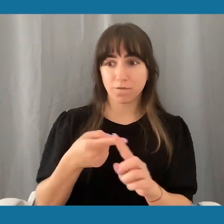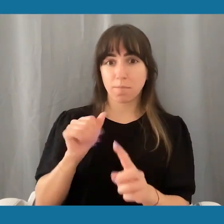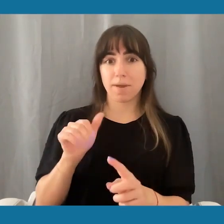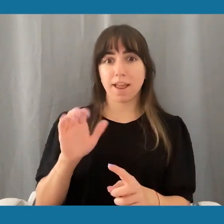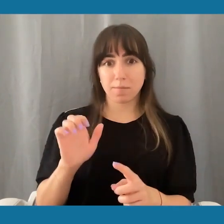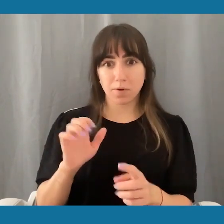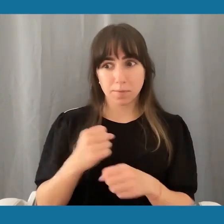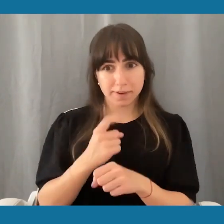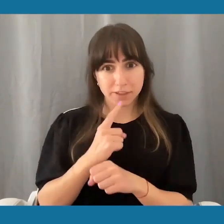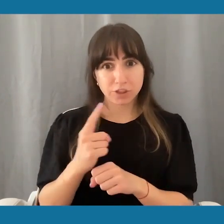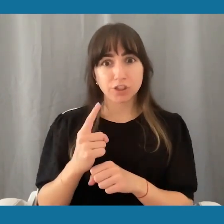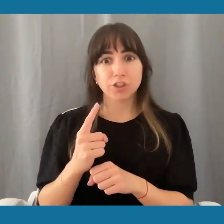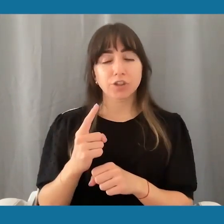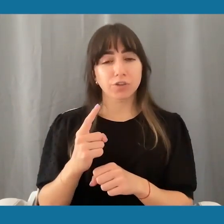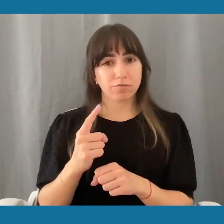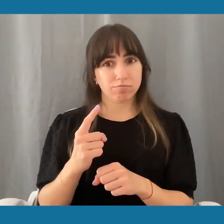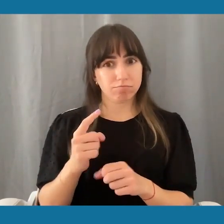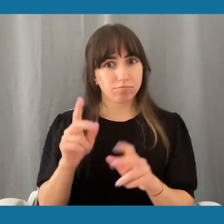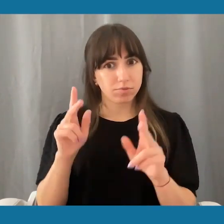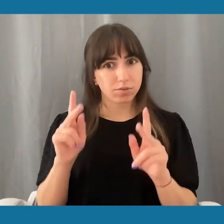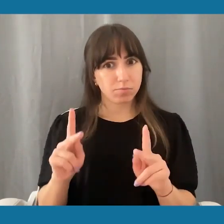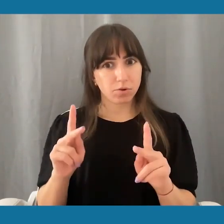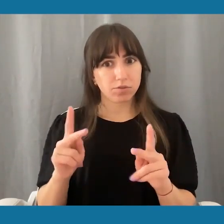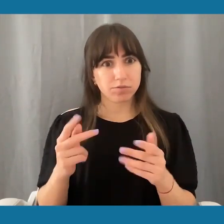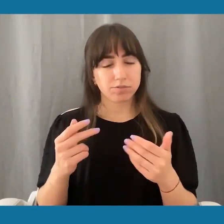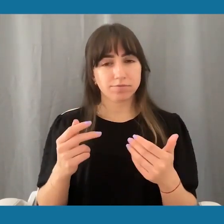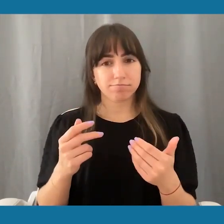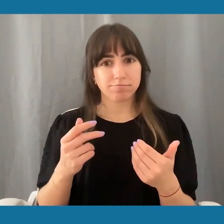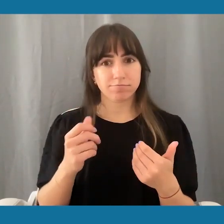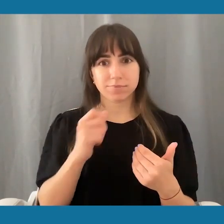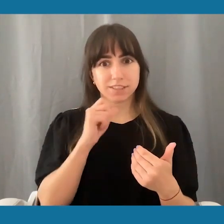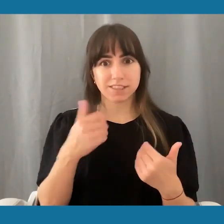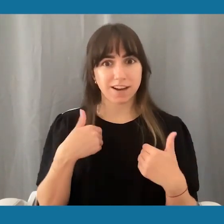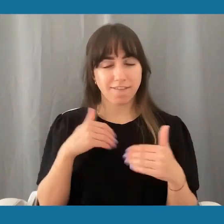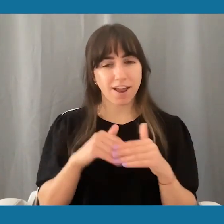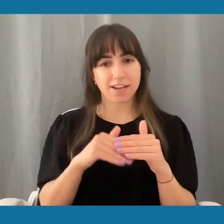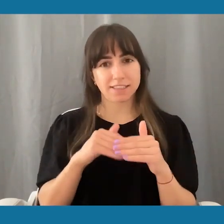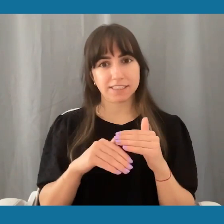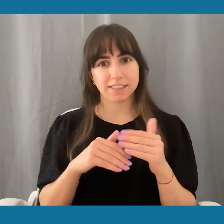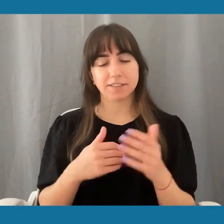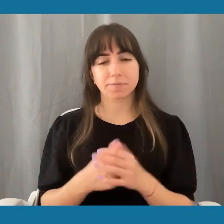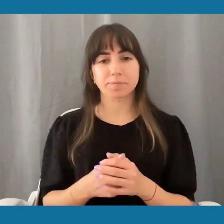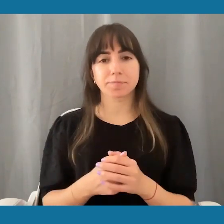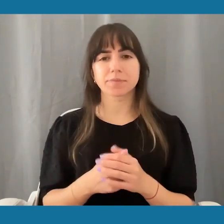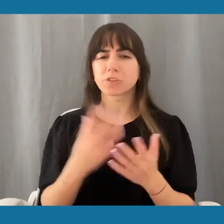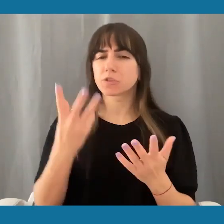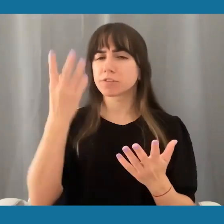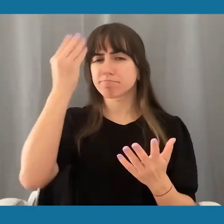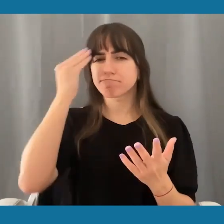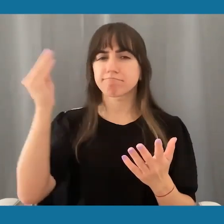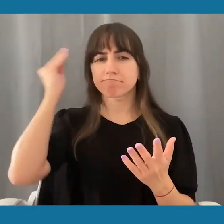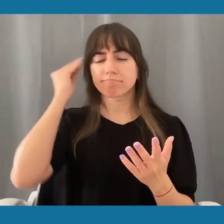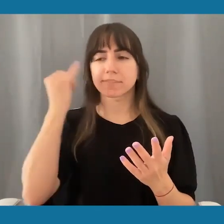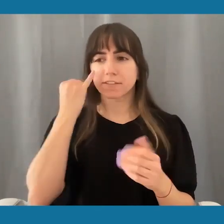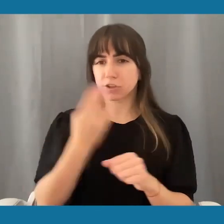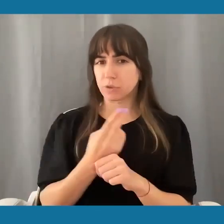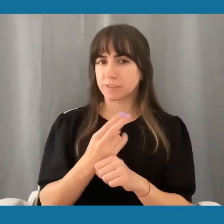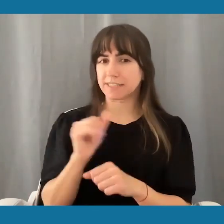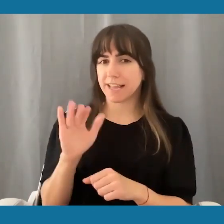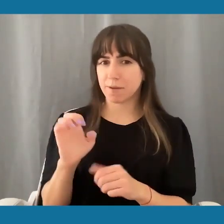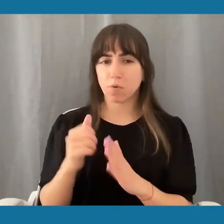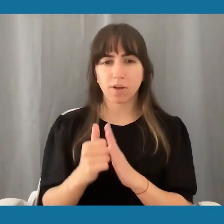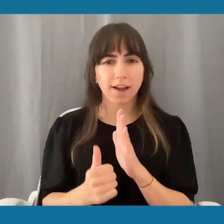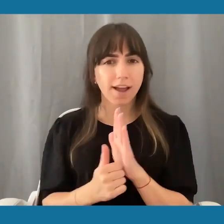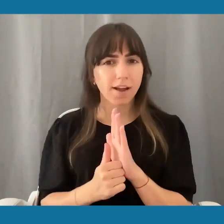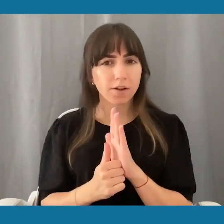keep that in mind if you're using ABLE account to keep leftover SSI funds or directly deposit SSI funds into the ABLE